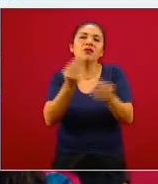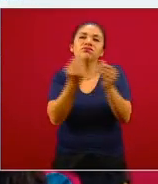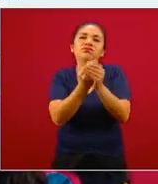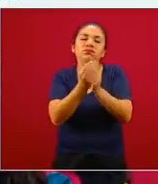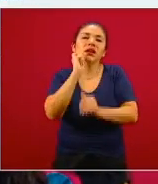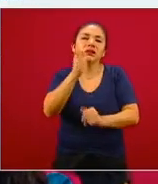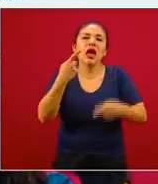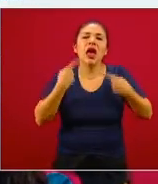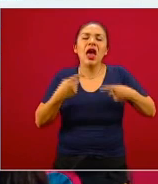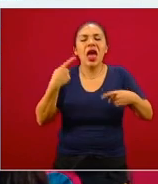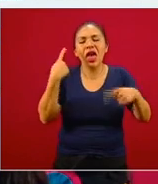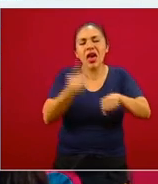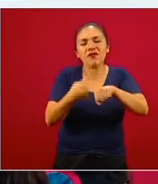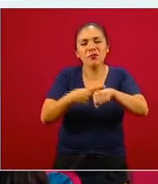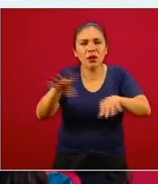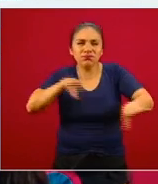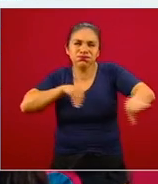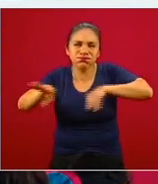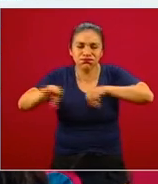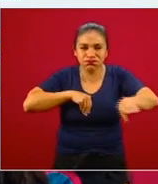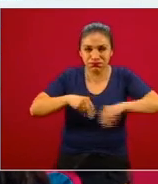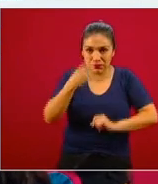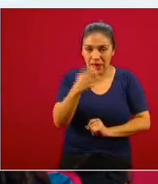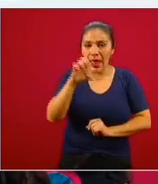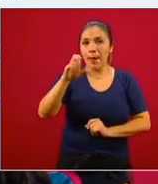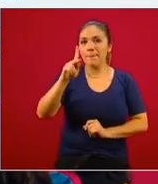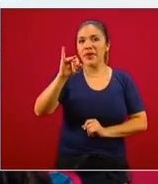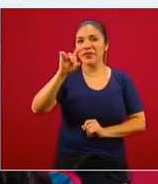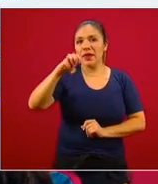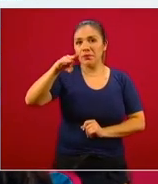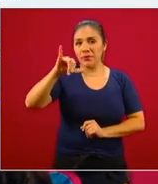public interest within the health sector. In this case,